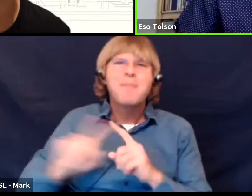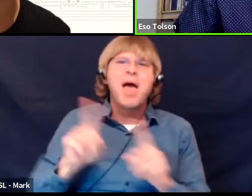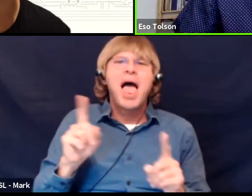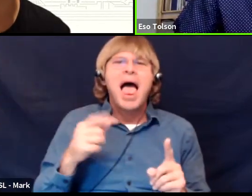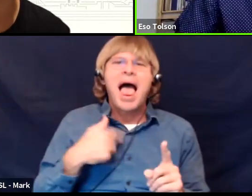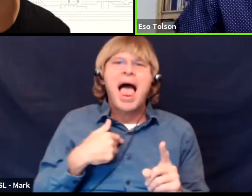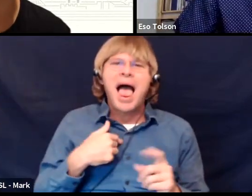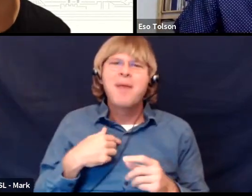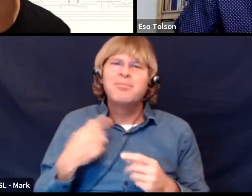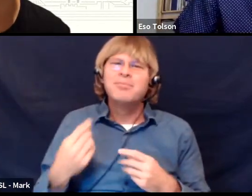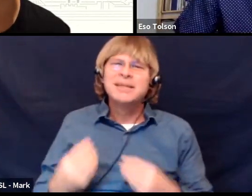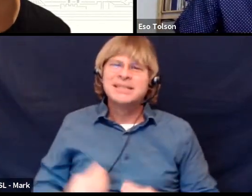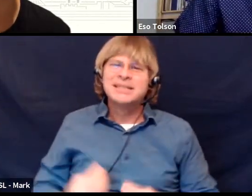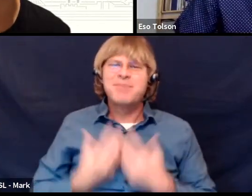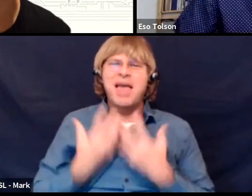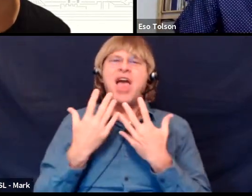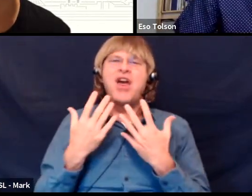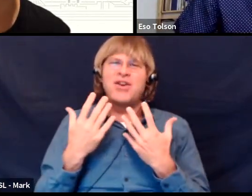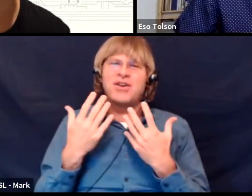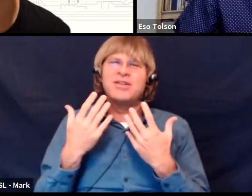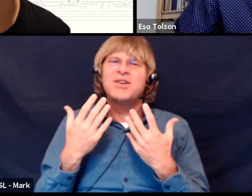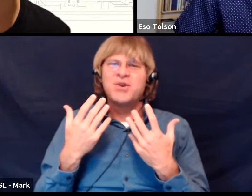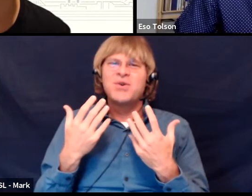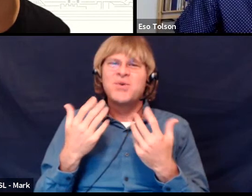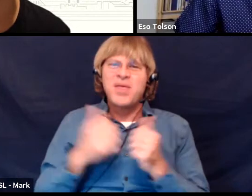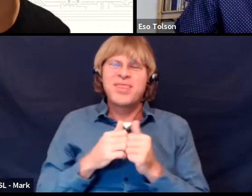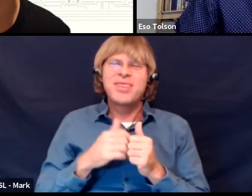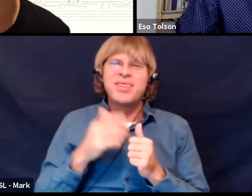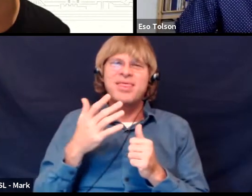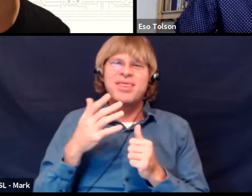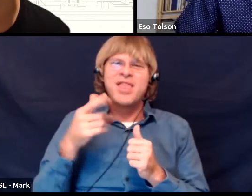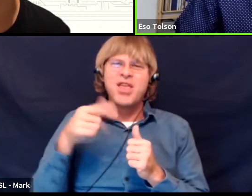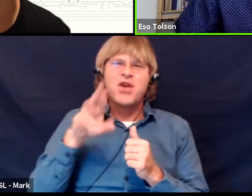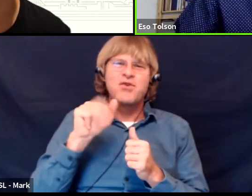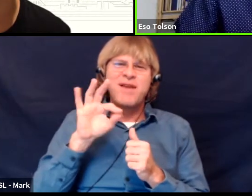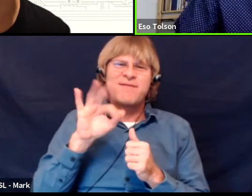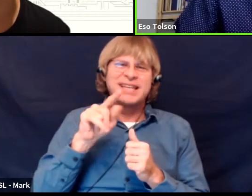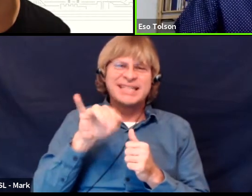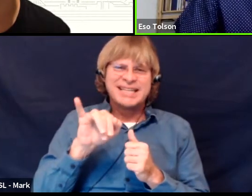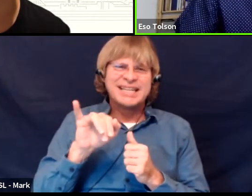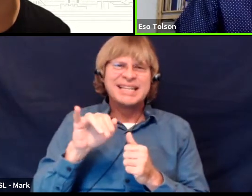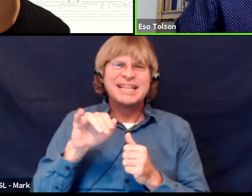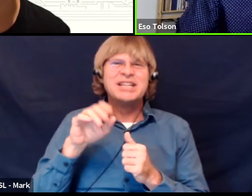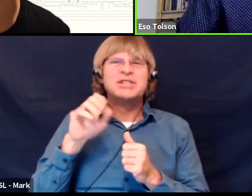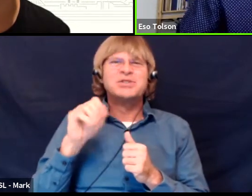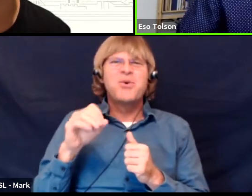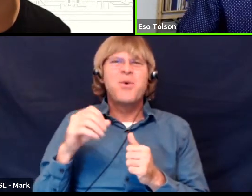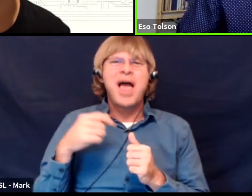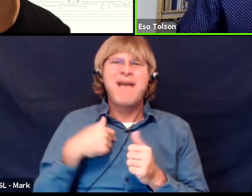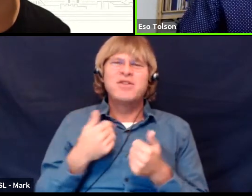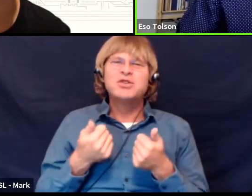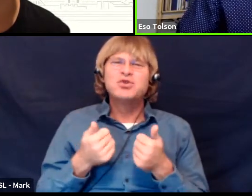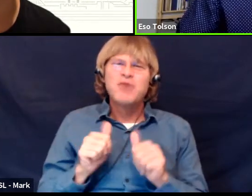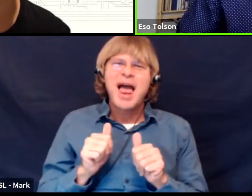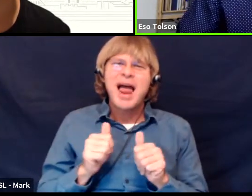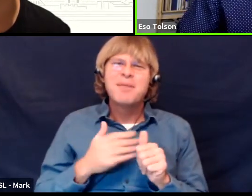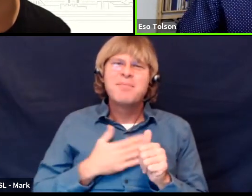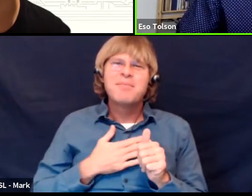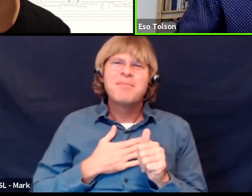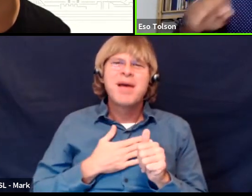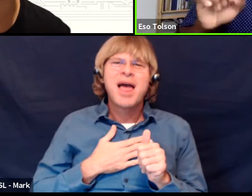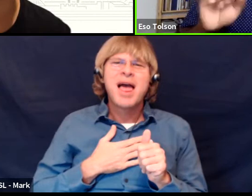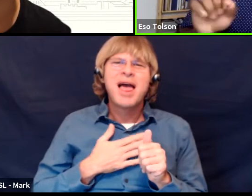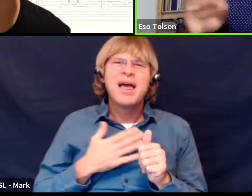I'm inspired heavily by graffiti, and so I've tried my